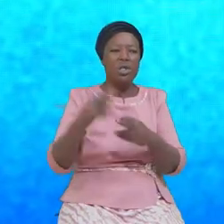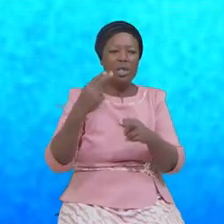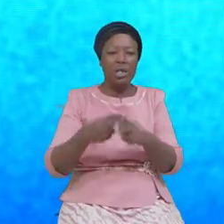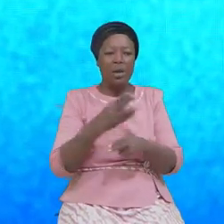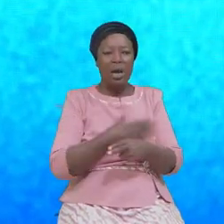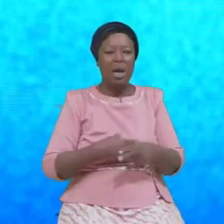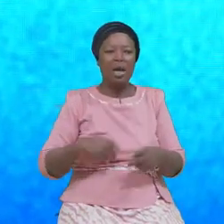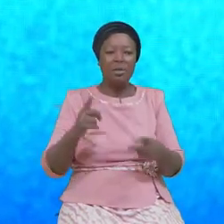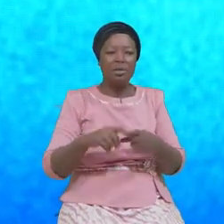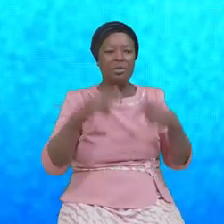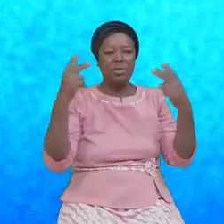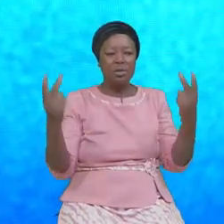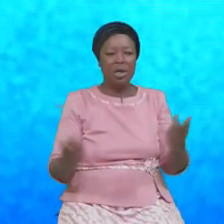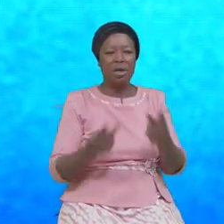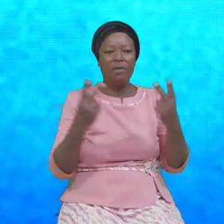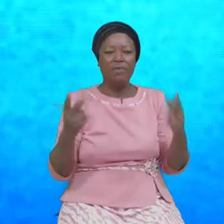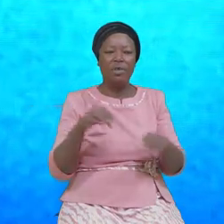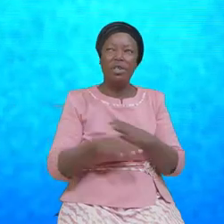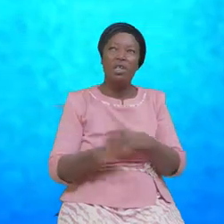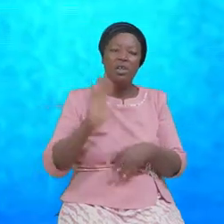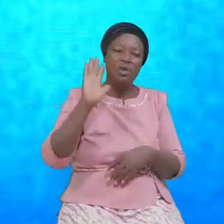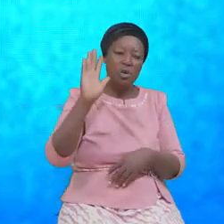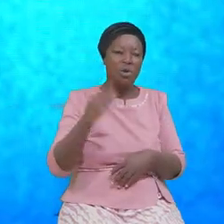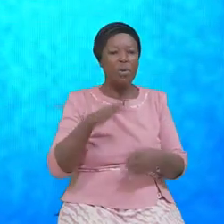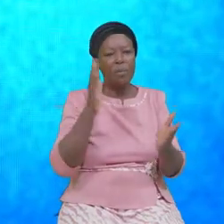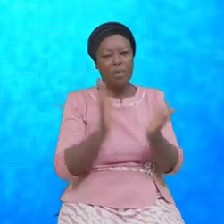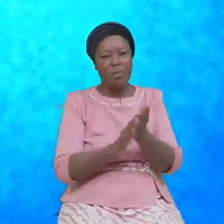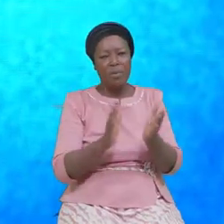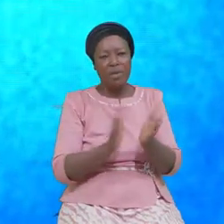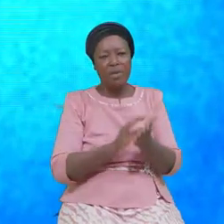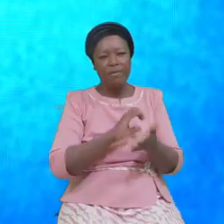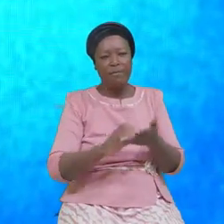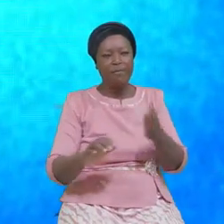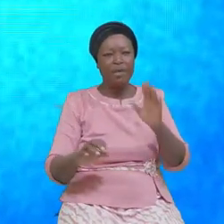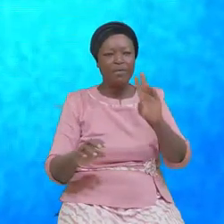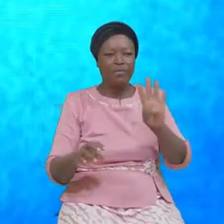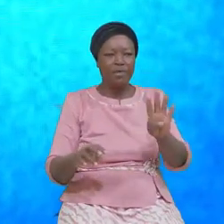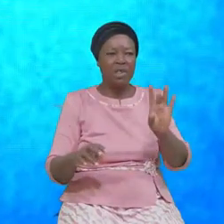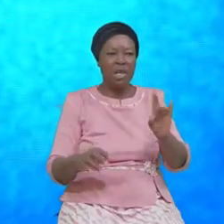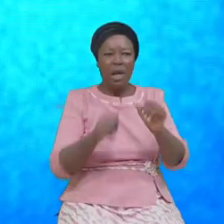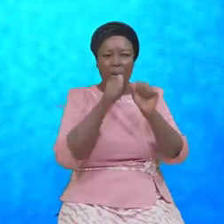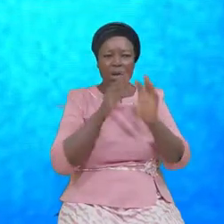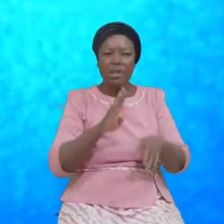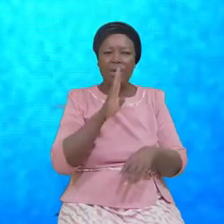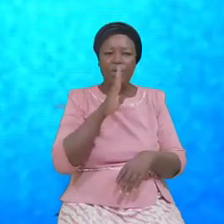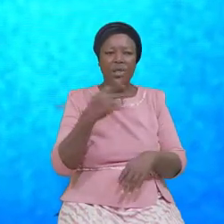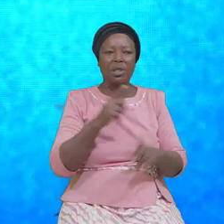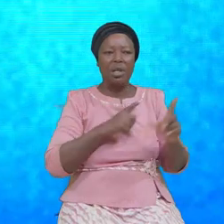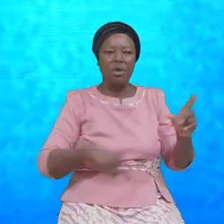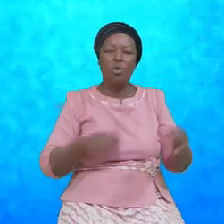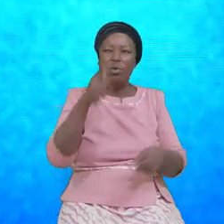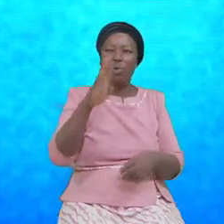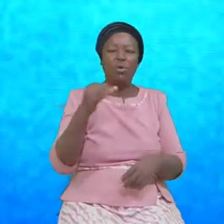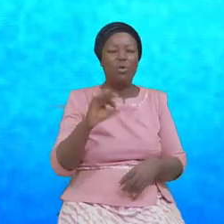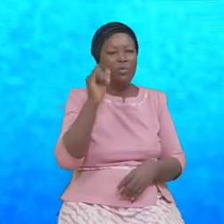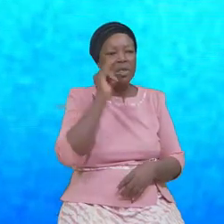to triumph in thy praise. Verse 48, blessed be the Lord God of